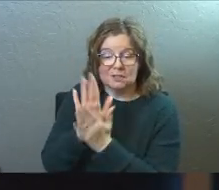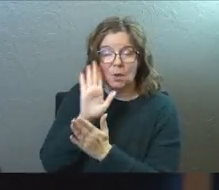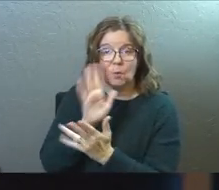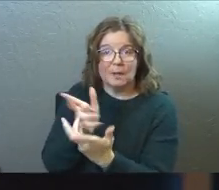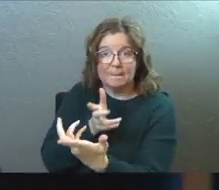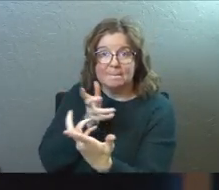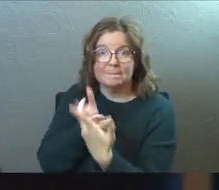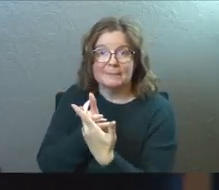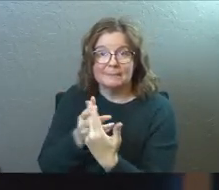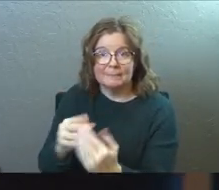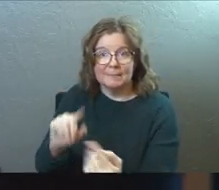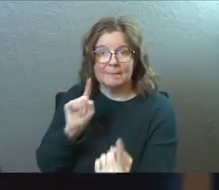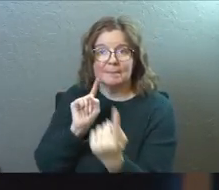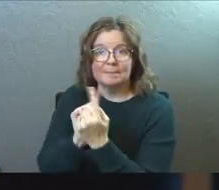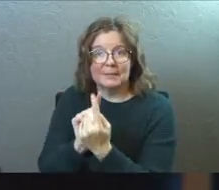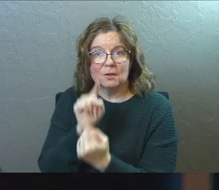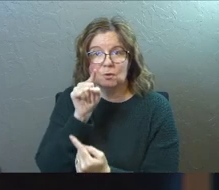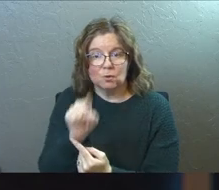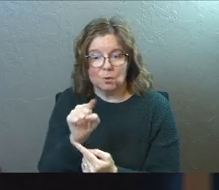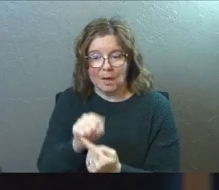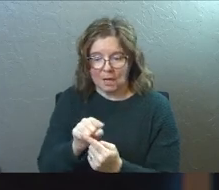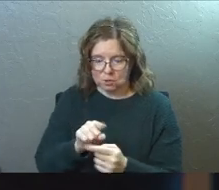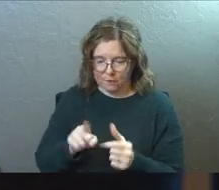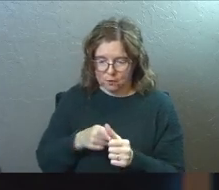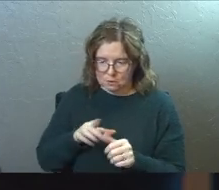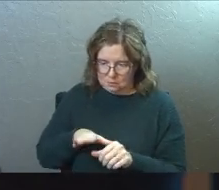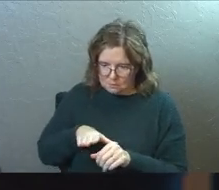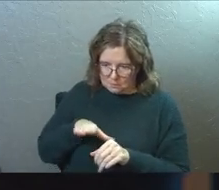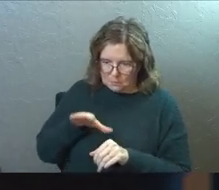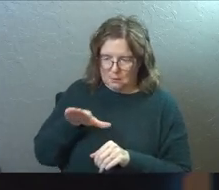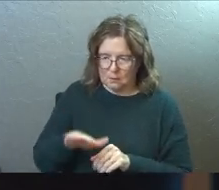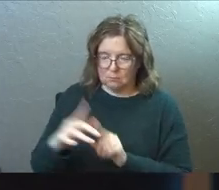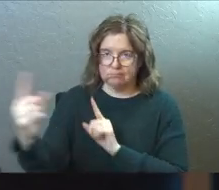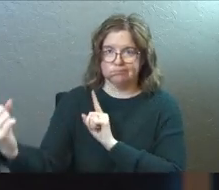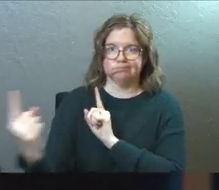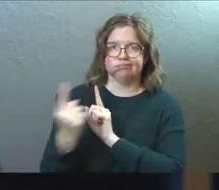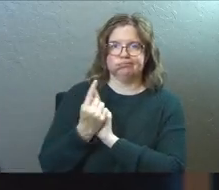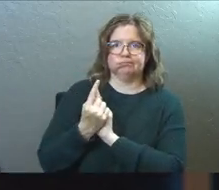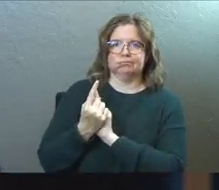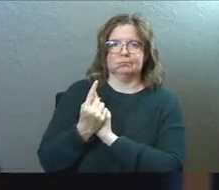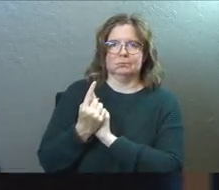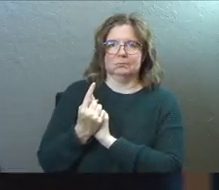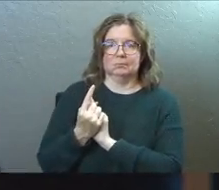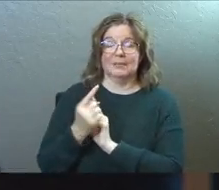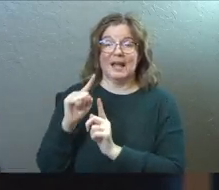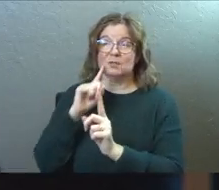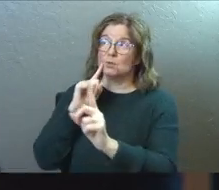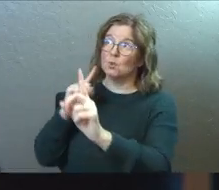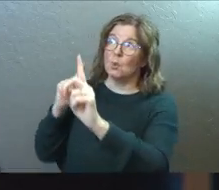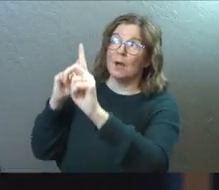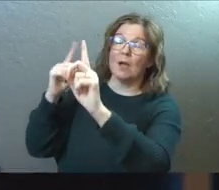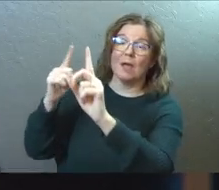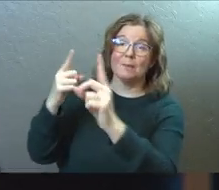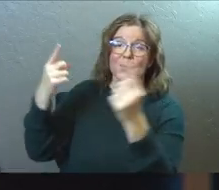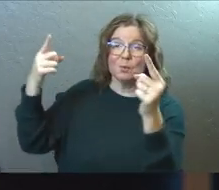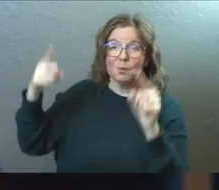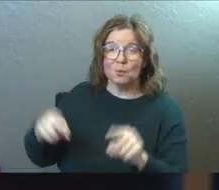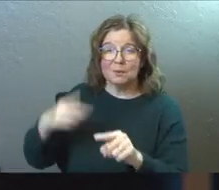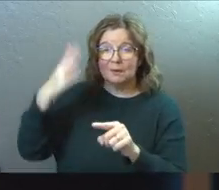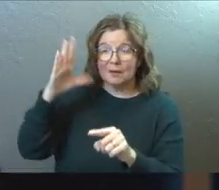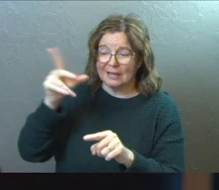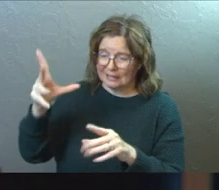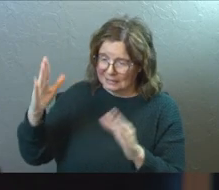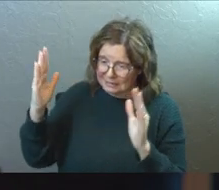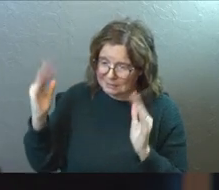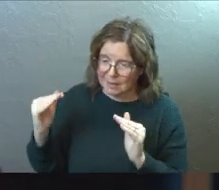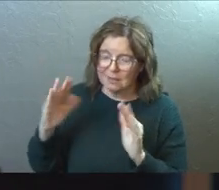will meet you there as you put your first foot forward. As you aim for it, as you agree with God that